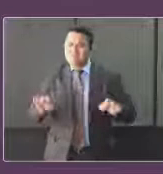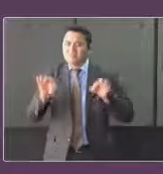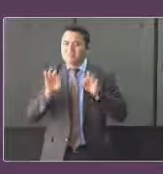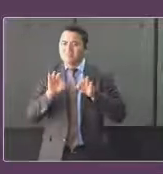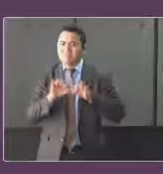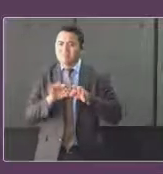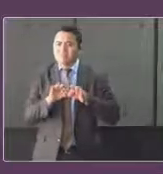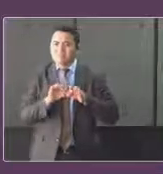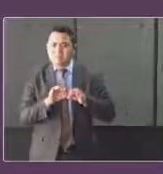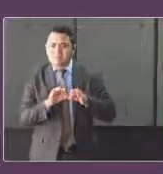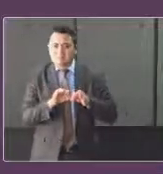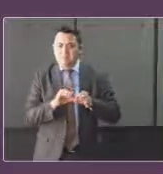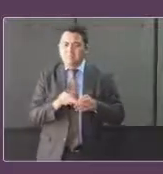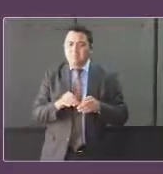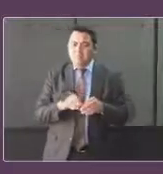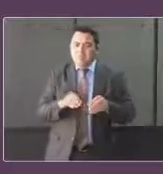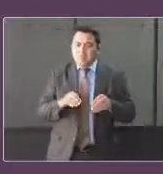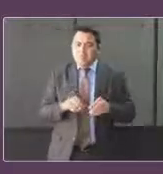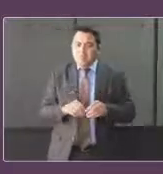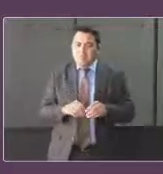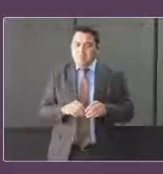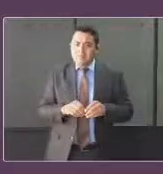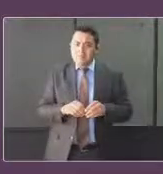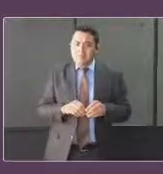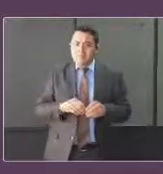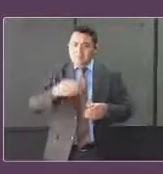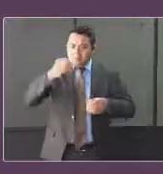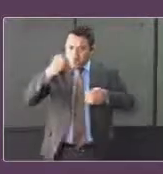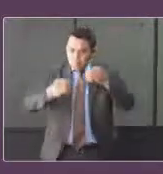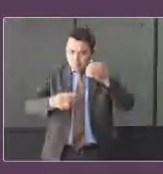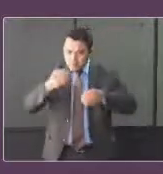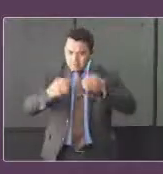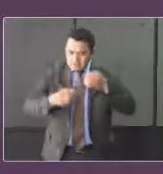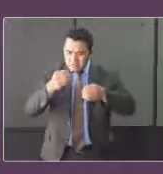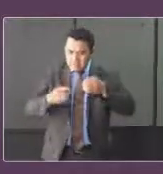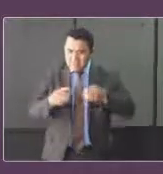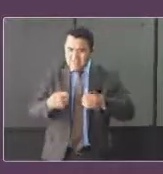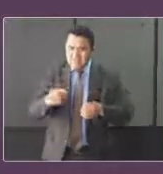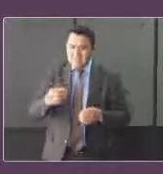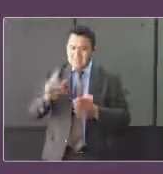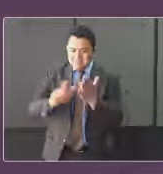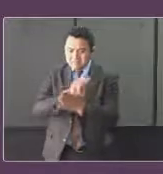still find that there are places with black boxes, which is the